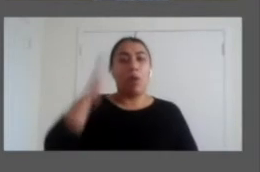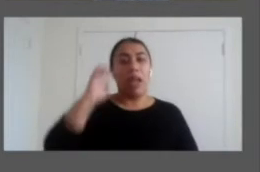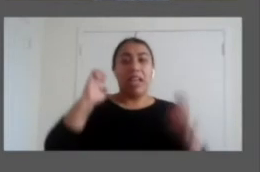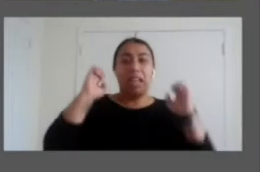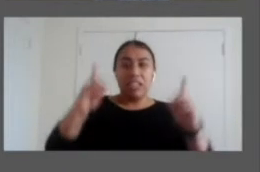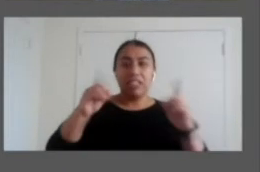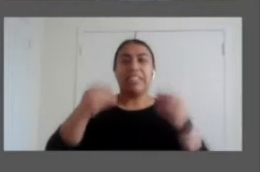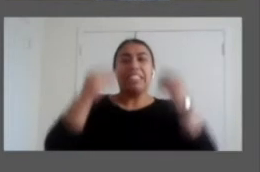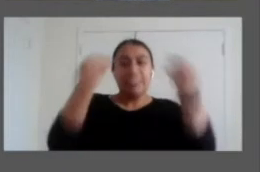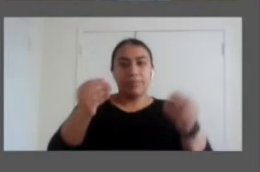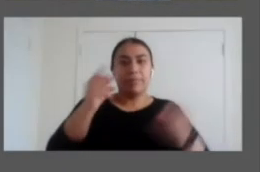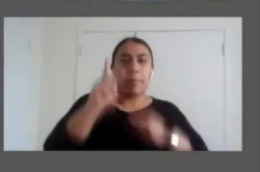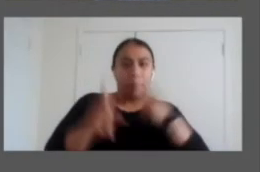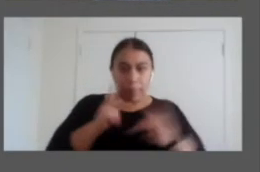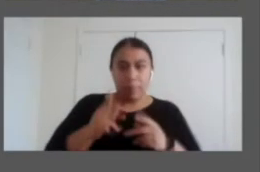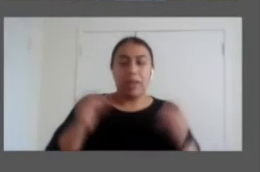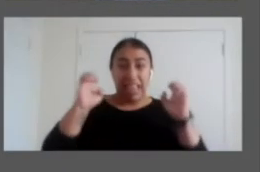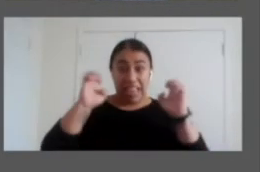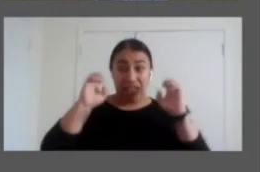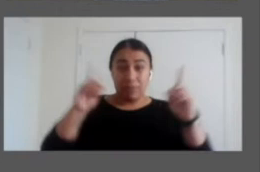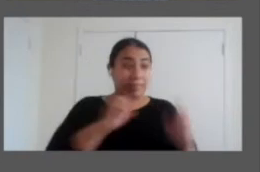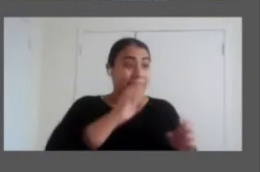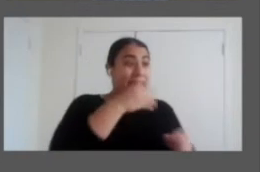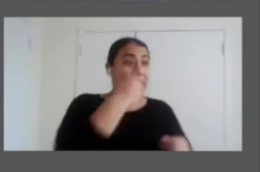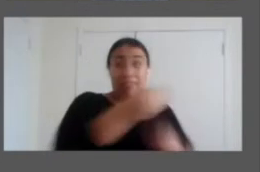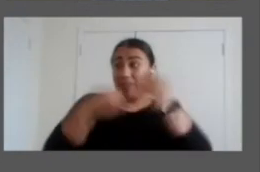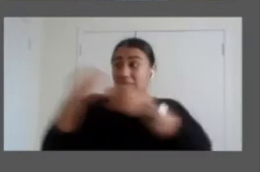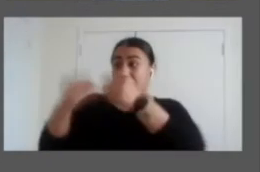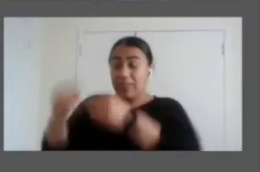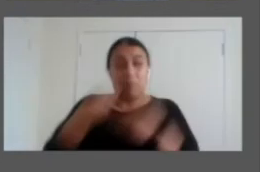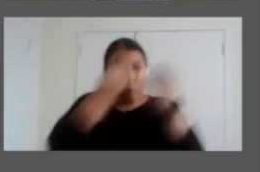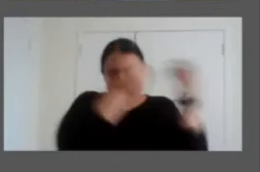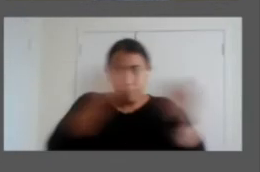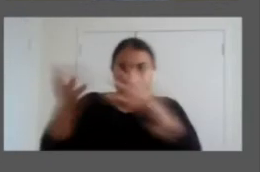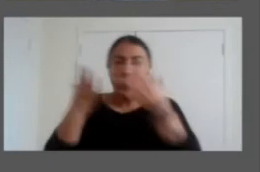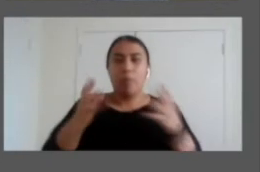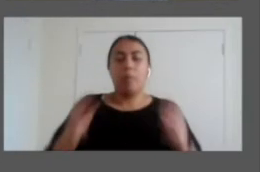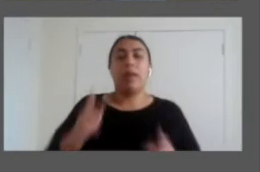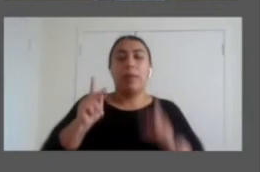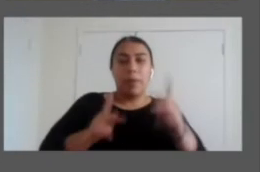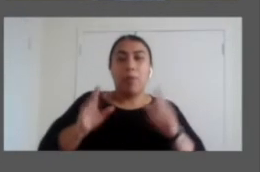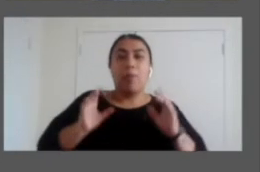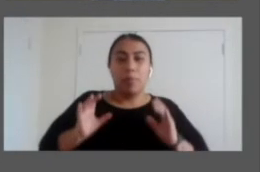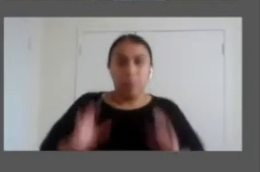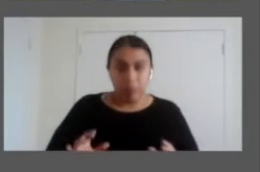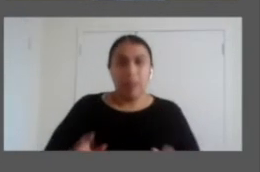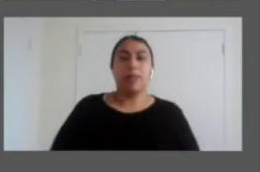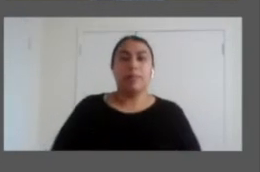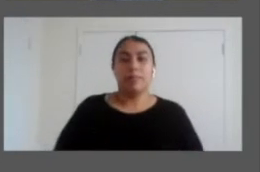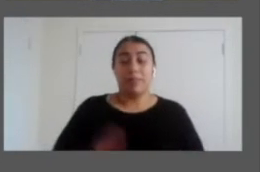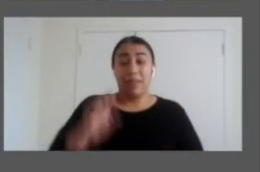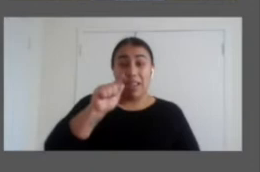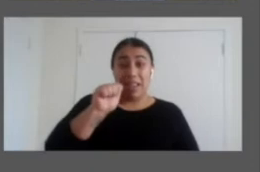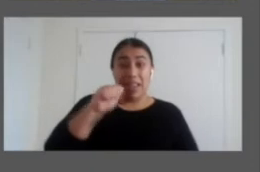Bladder Cancer Canada, Multiple Sclerosis Society, Prostate Cancer Canada, Ontario Pain Foundation, the Arthritis Society, and